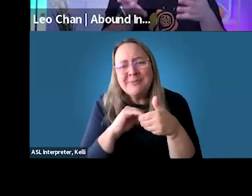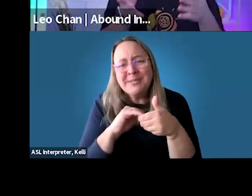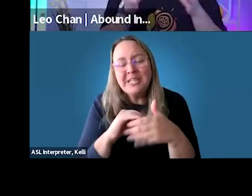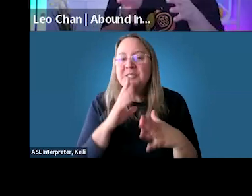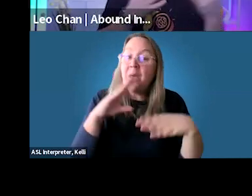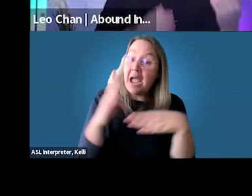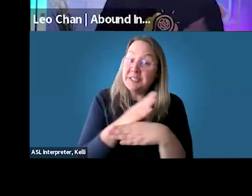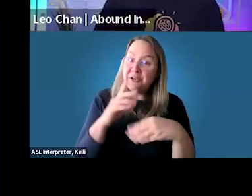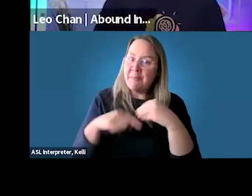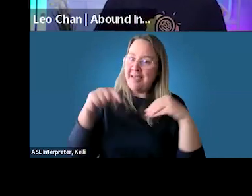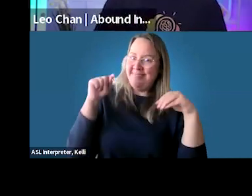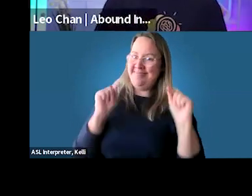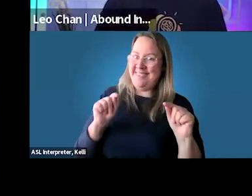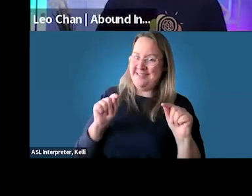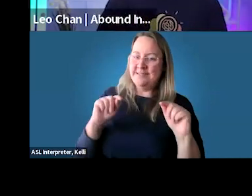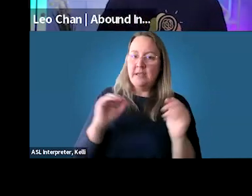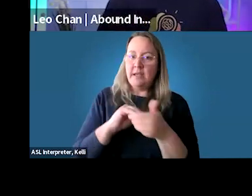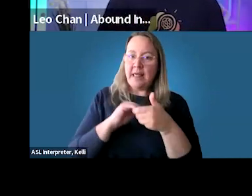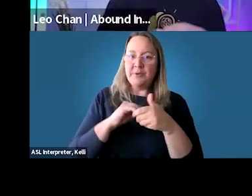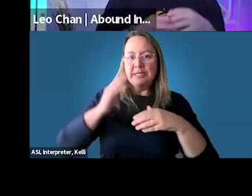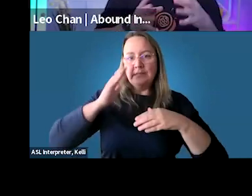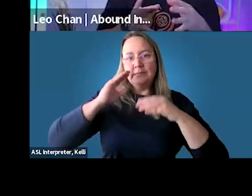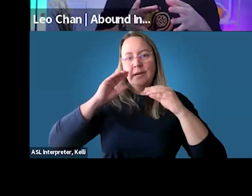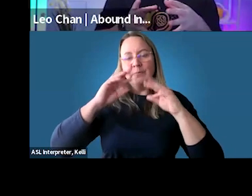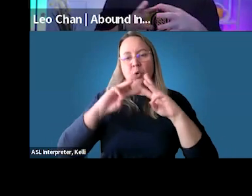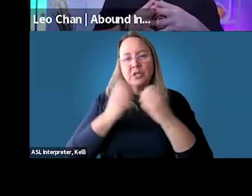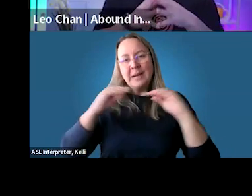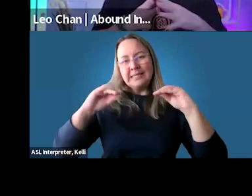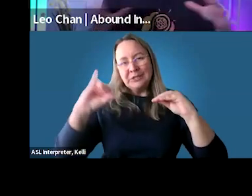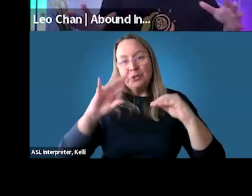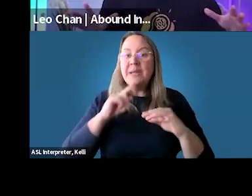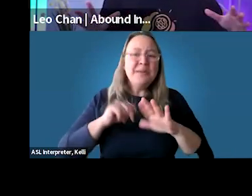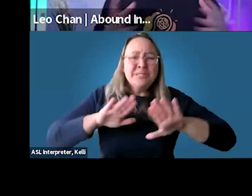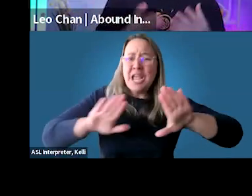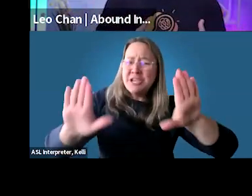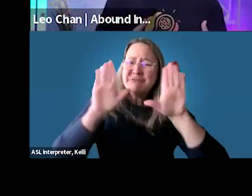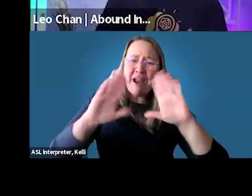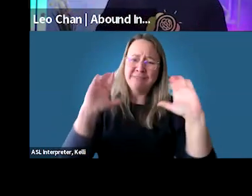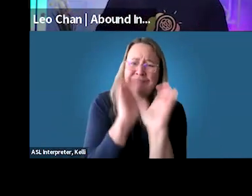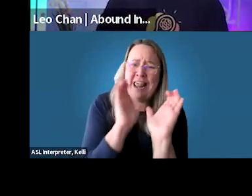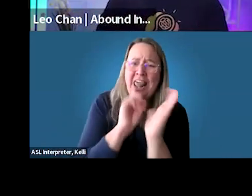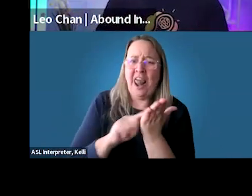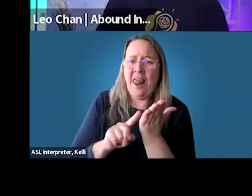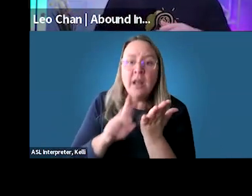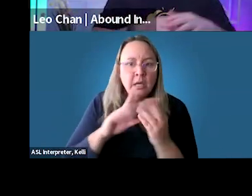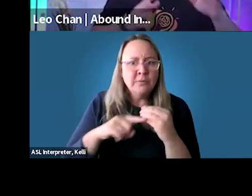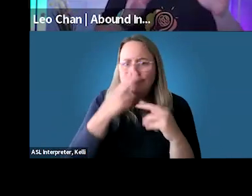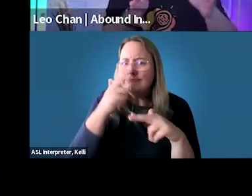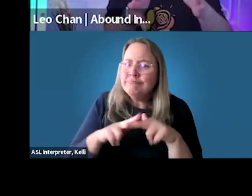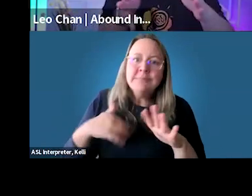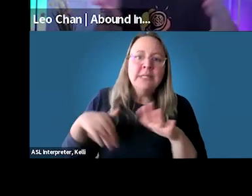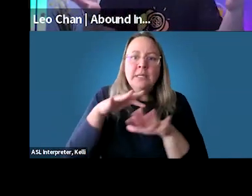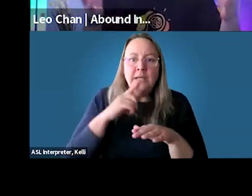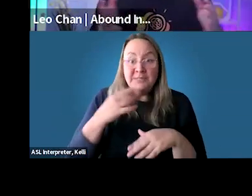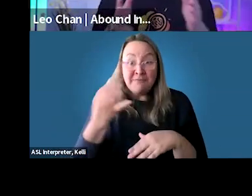actually share about this in a collaboration workshop that I teach now. But it was the greatest exploration. I had so much fun. And I had no it was